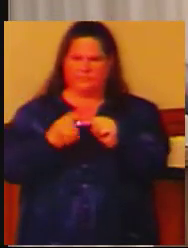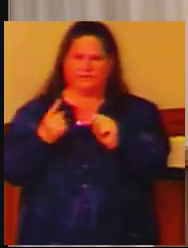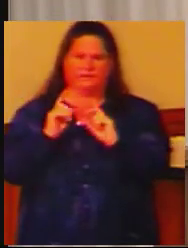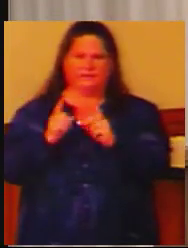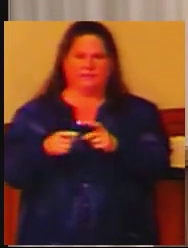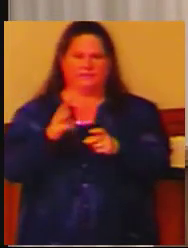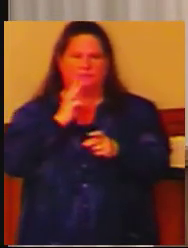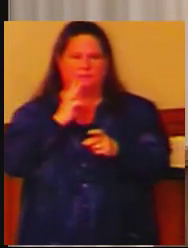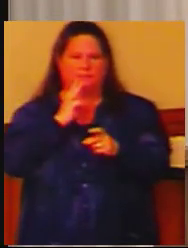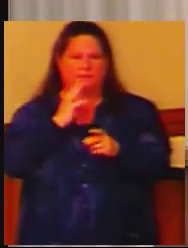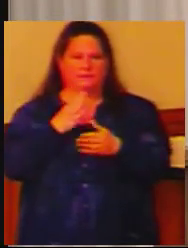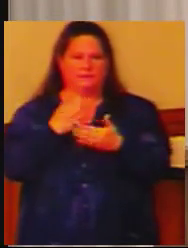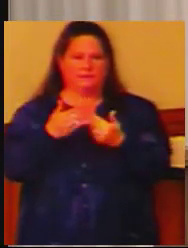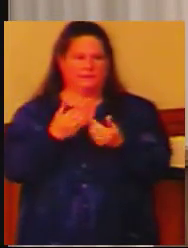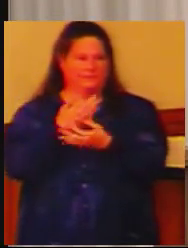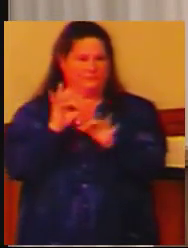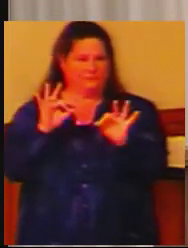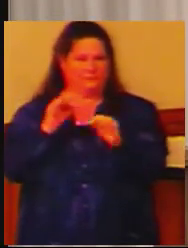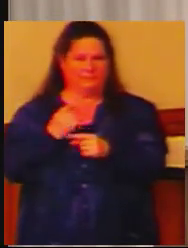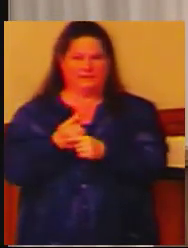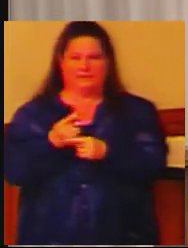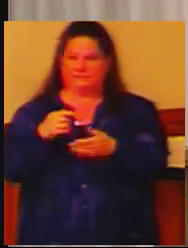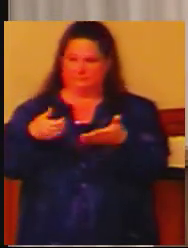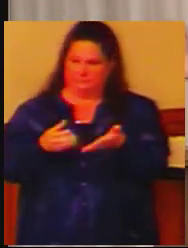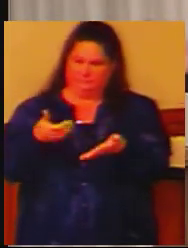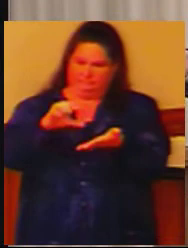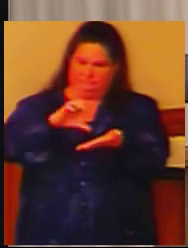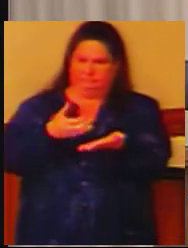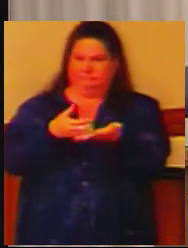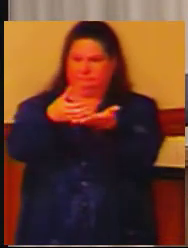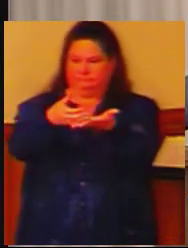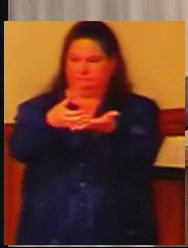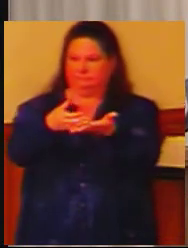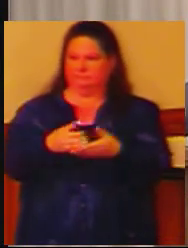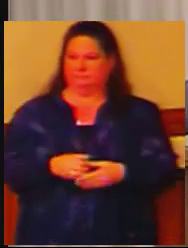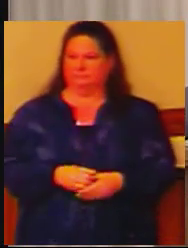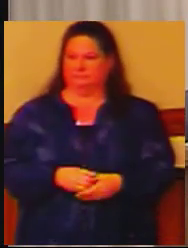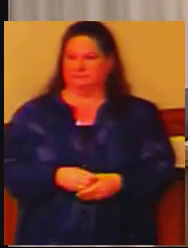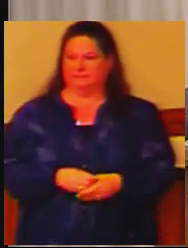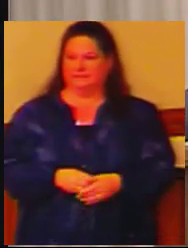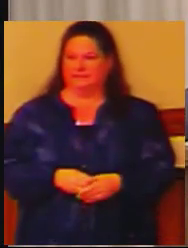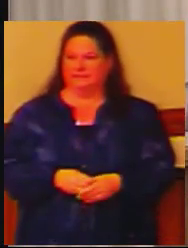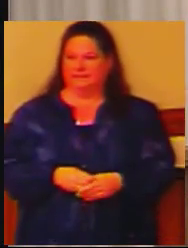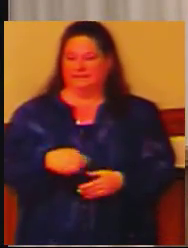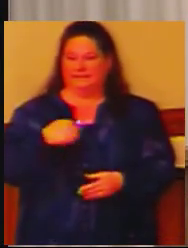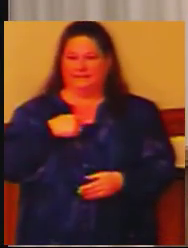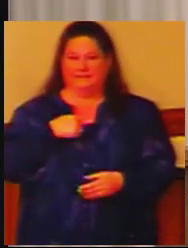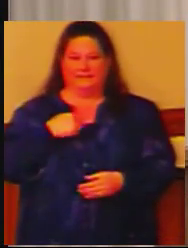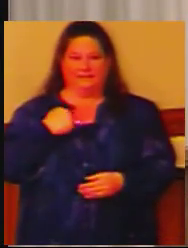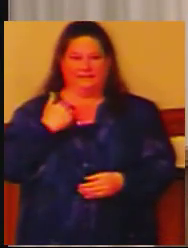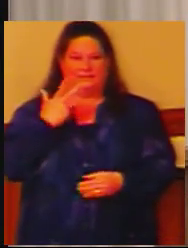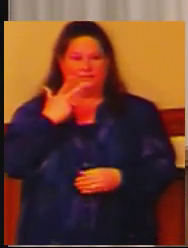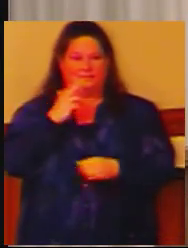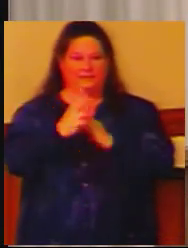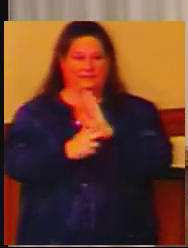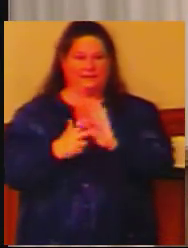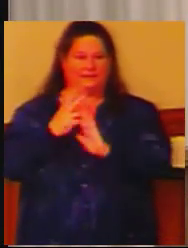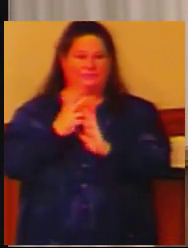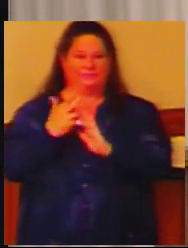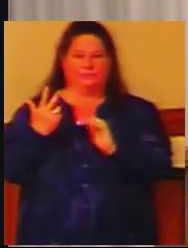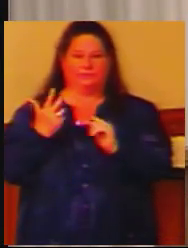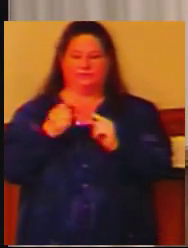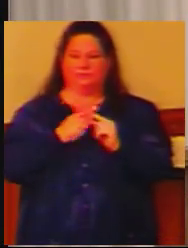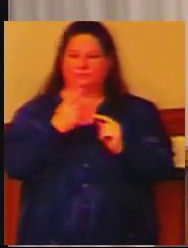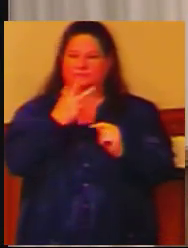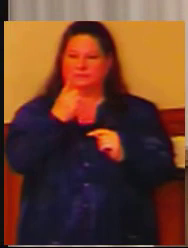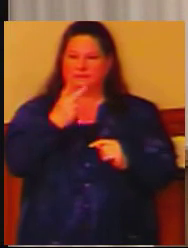It's free practically, right? Here you go. I mean, I'd take it right out of the sink. I mean, I spend 3 hours with them,